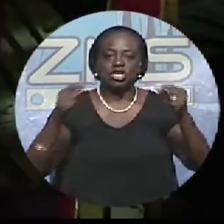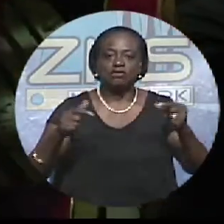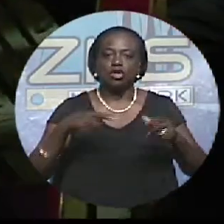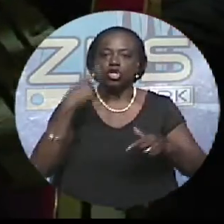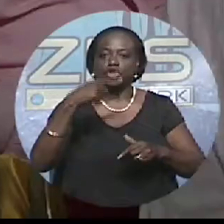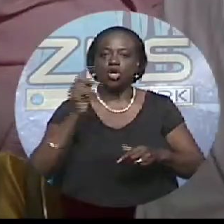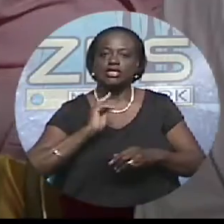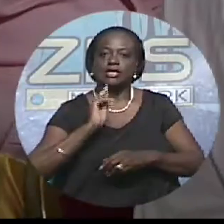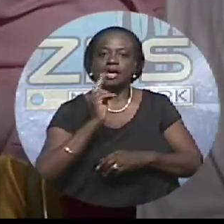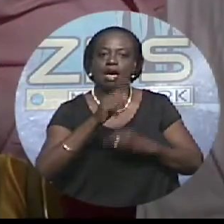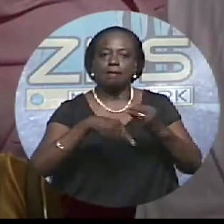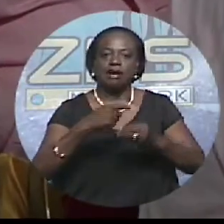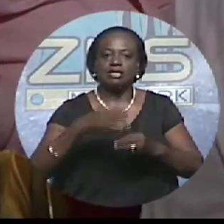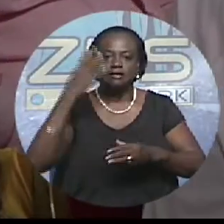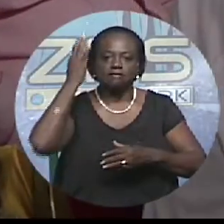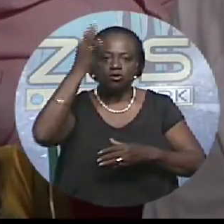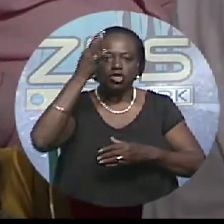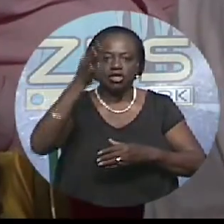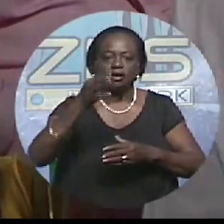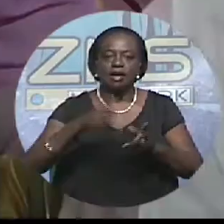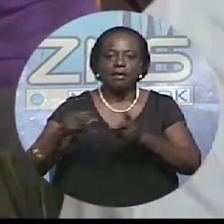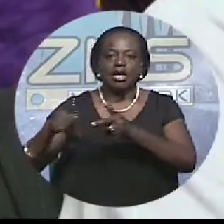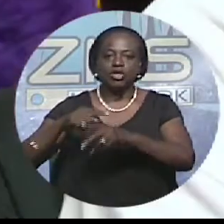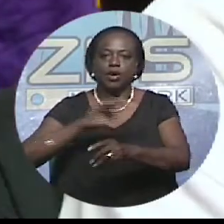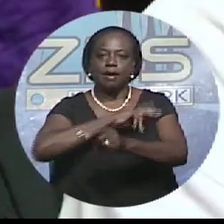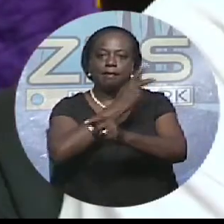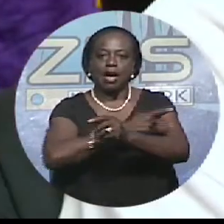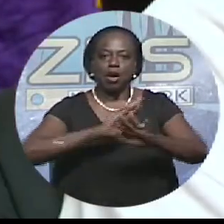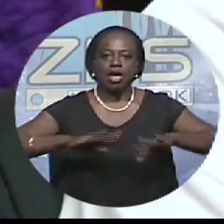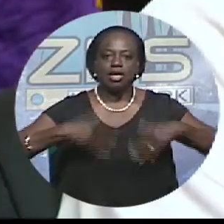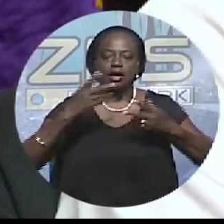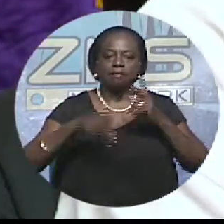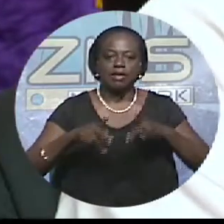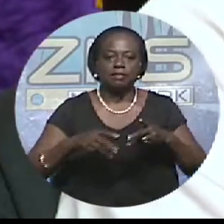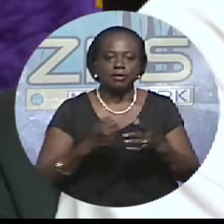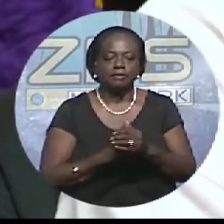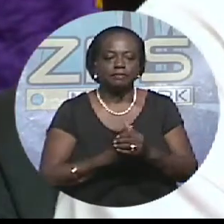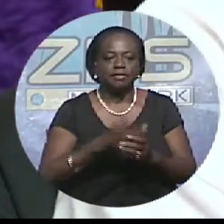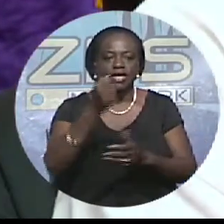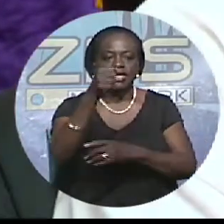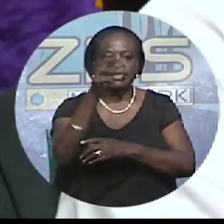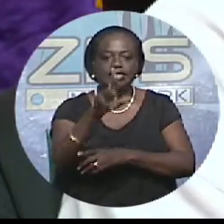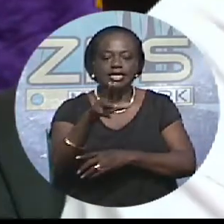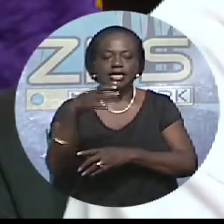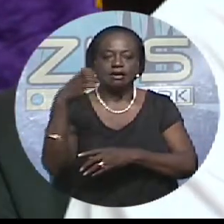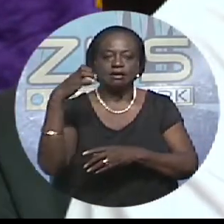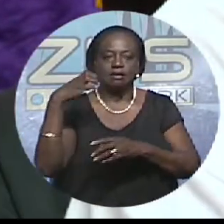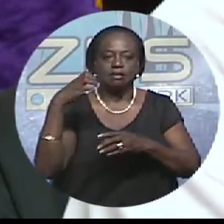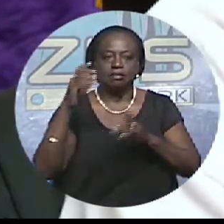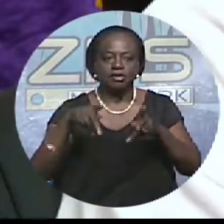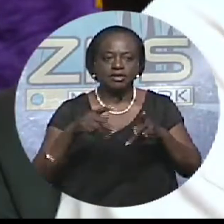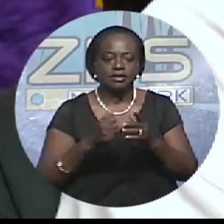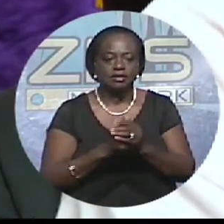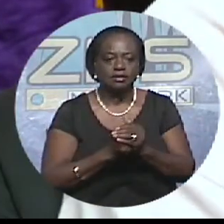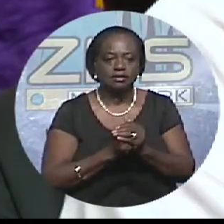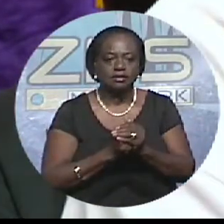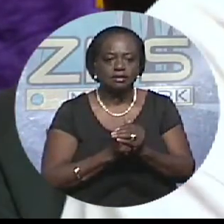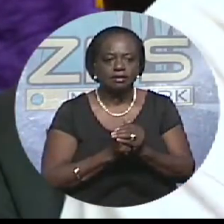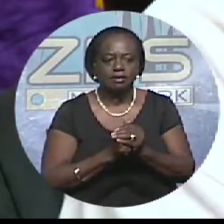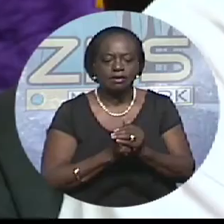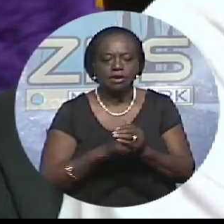plans to empower young people. Since assuming office on June 23rd, we